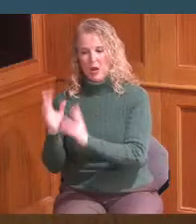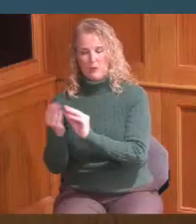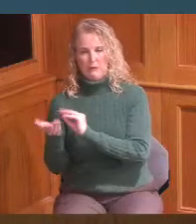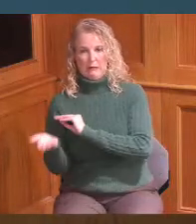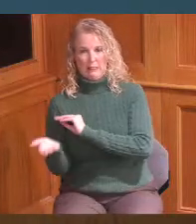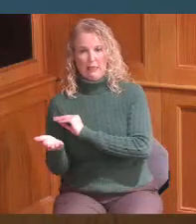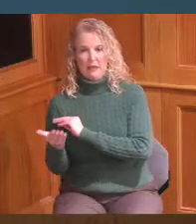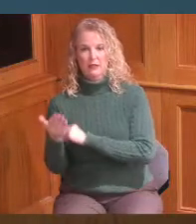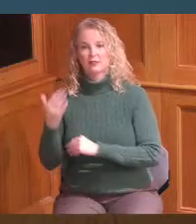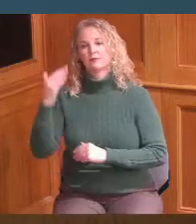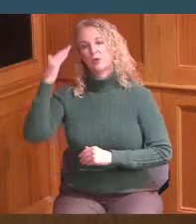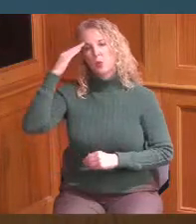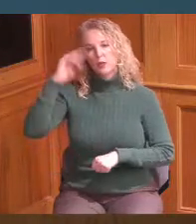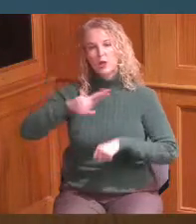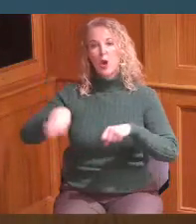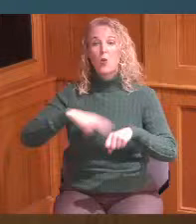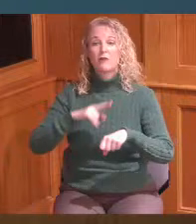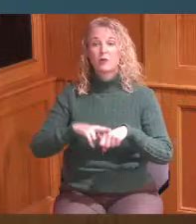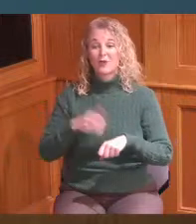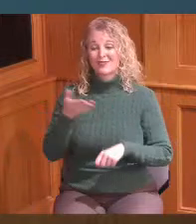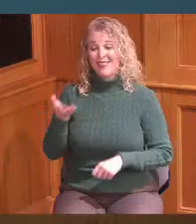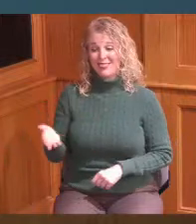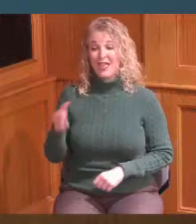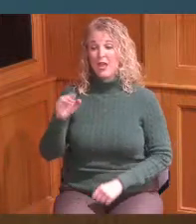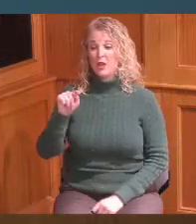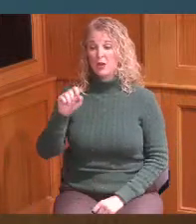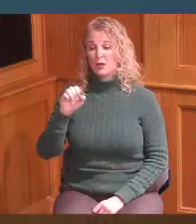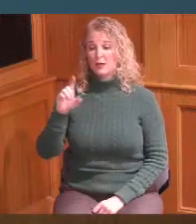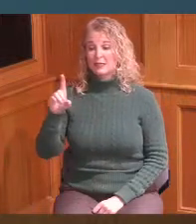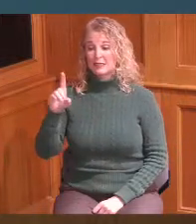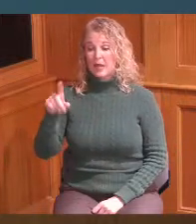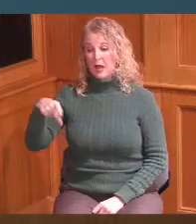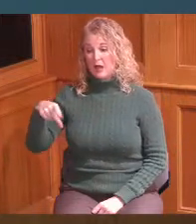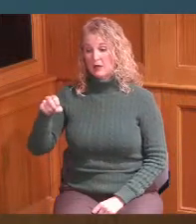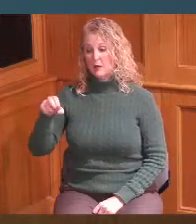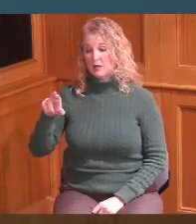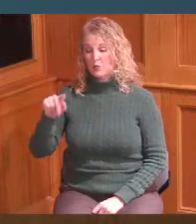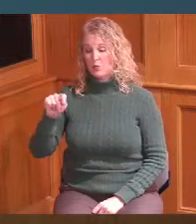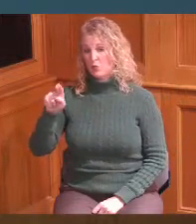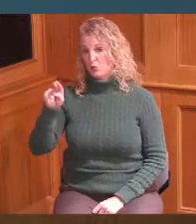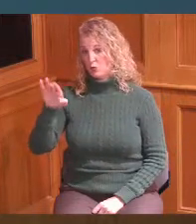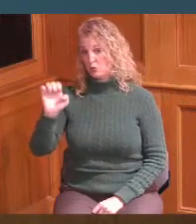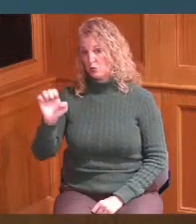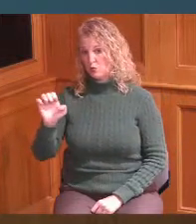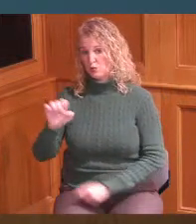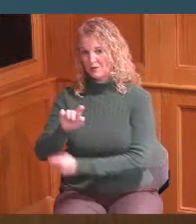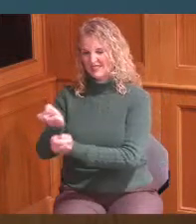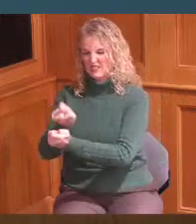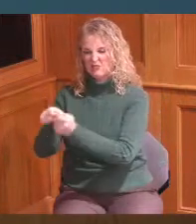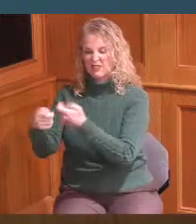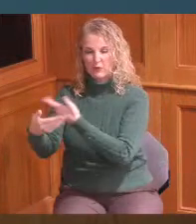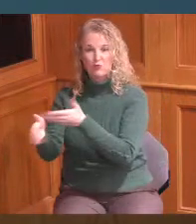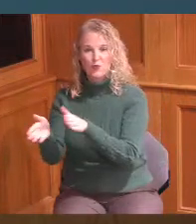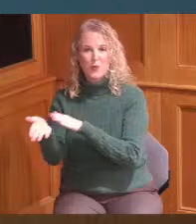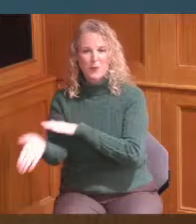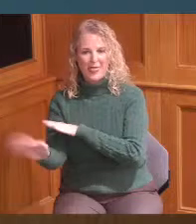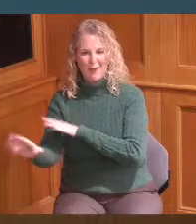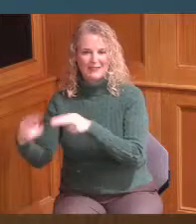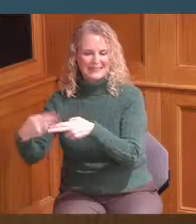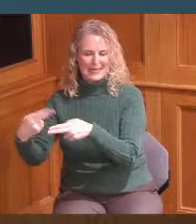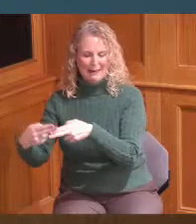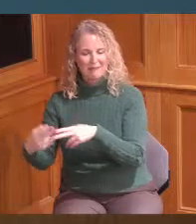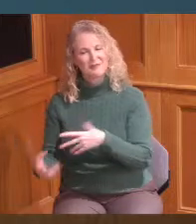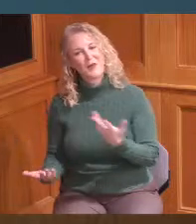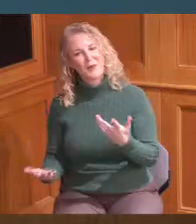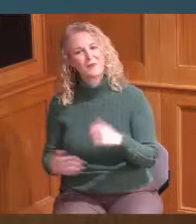Todd Portune room up there now. The county has been very instrumental in funding some of the expansion up there, so it was really nice